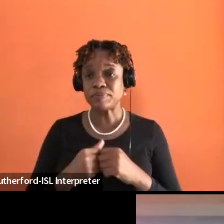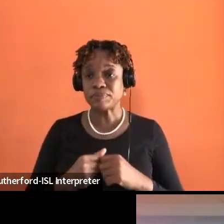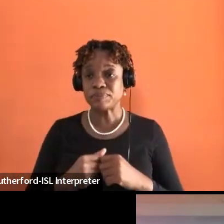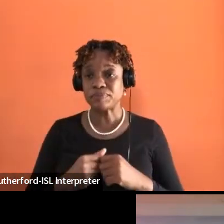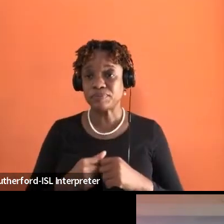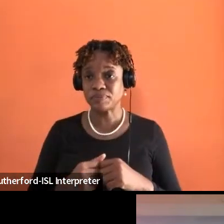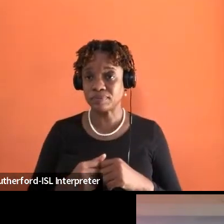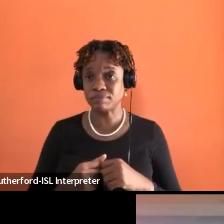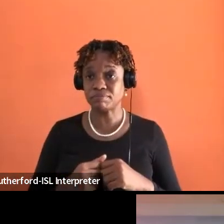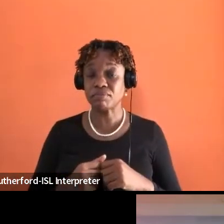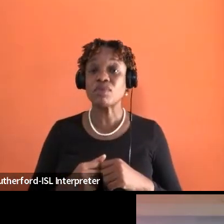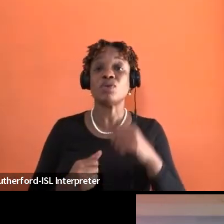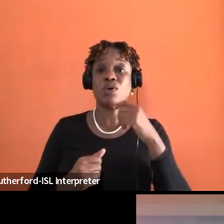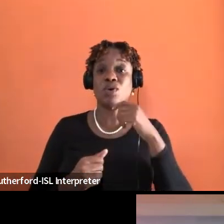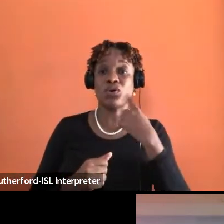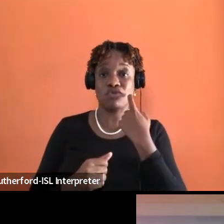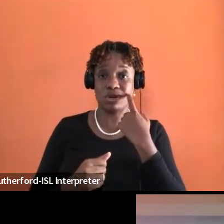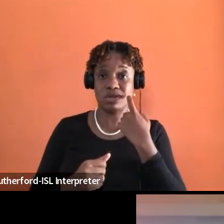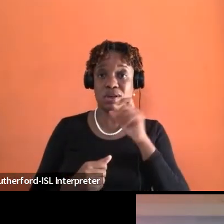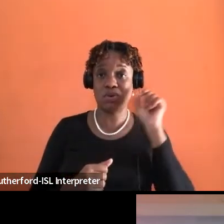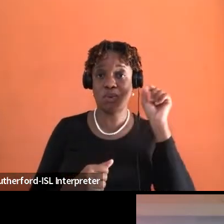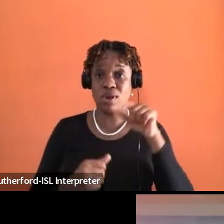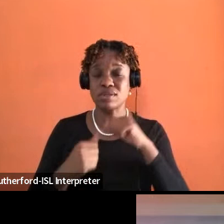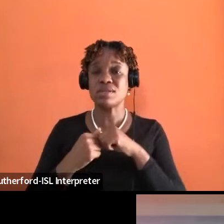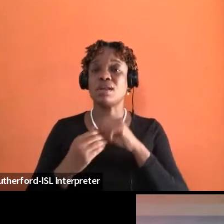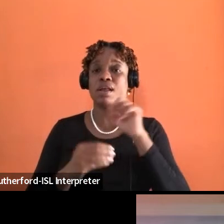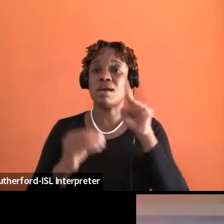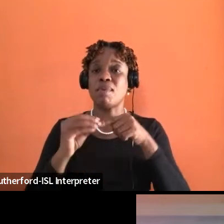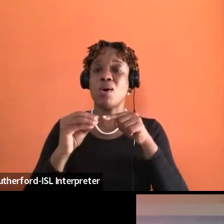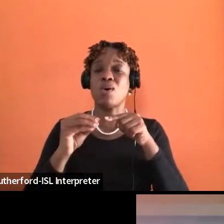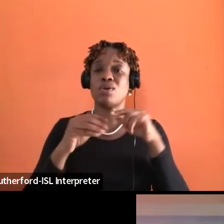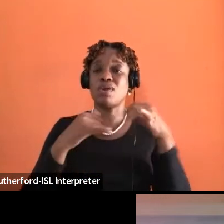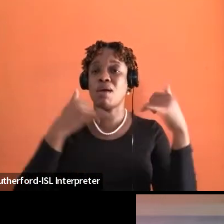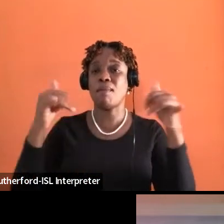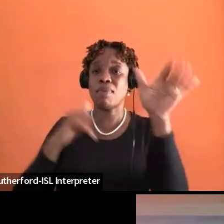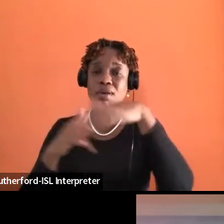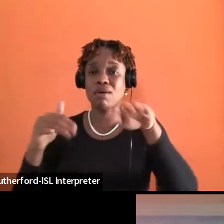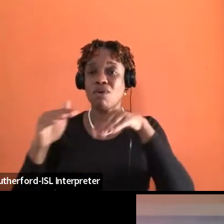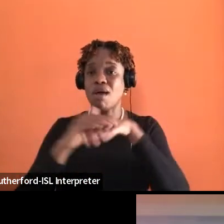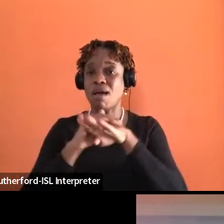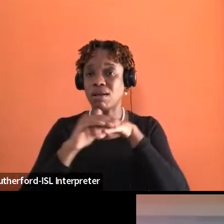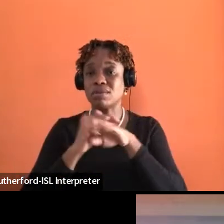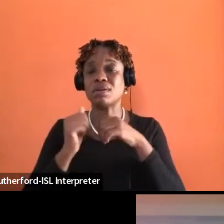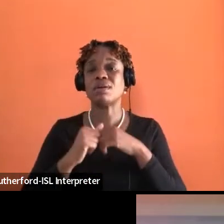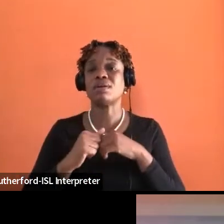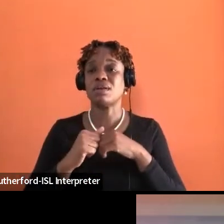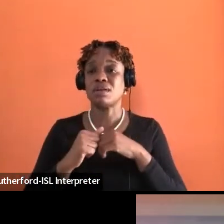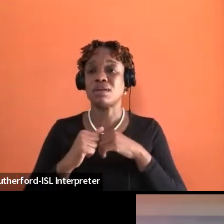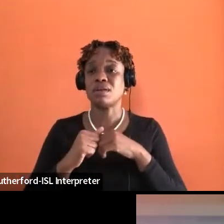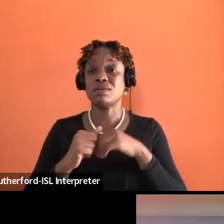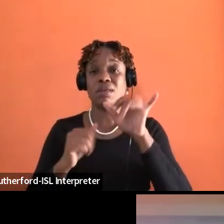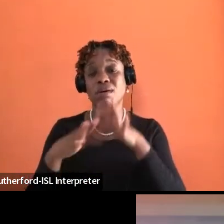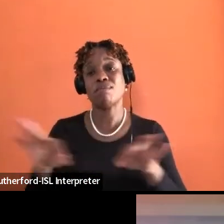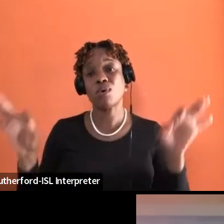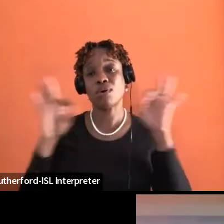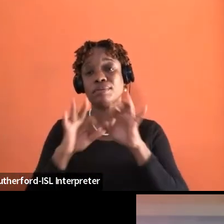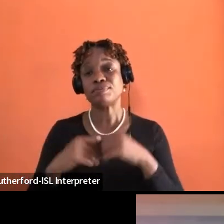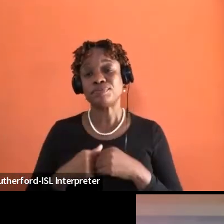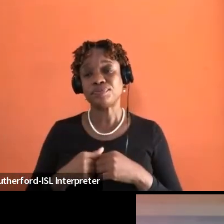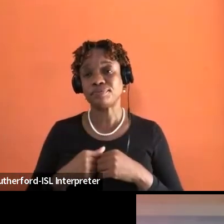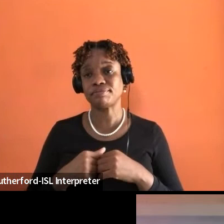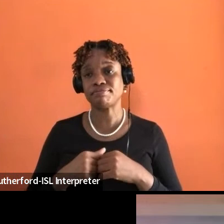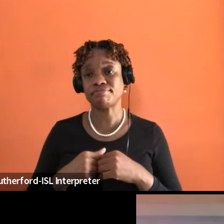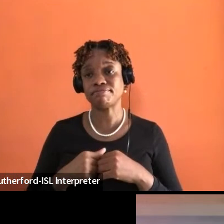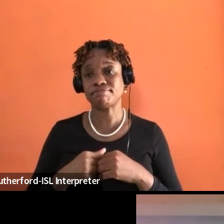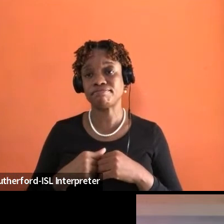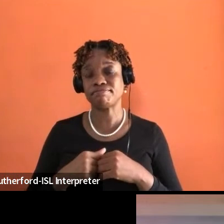person who asked the question about the accessible playgrounds, that also is something that is very important. So when we think